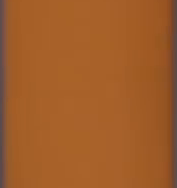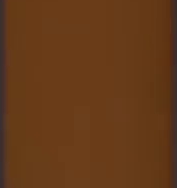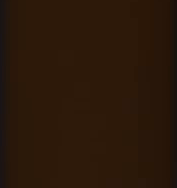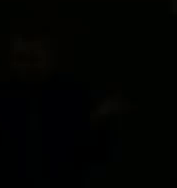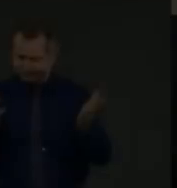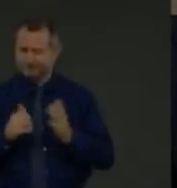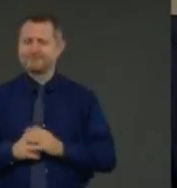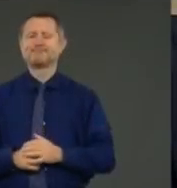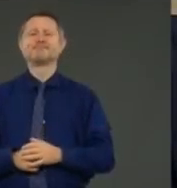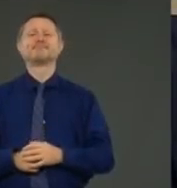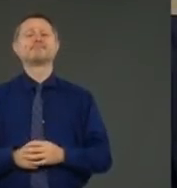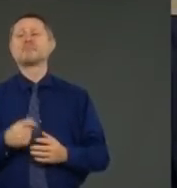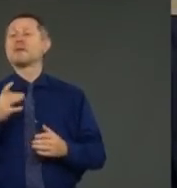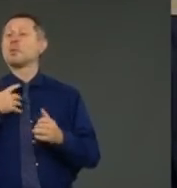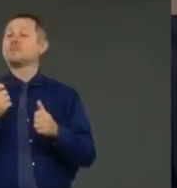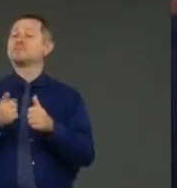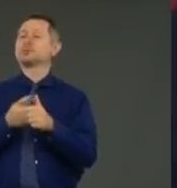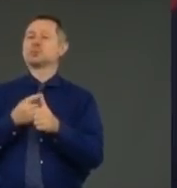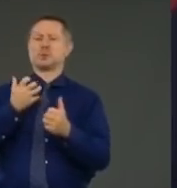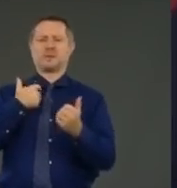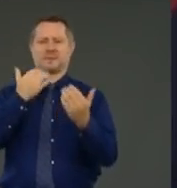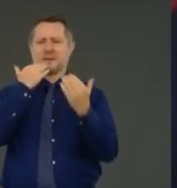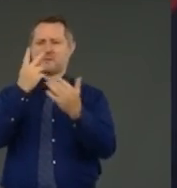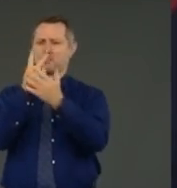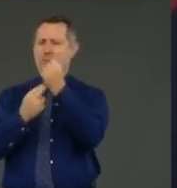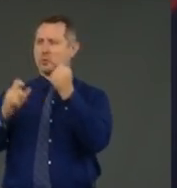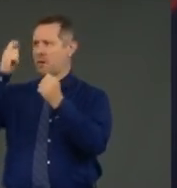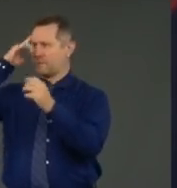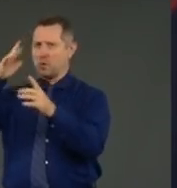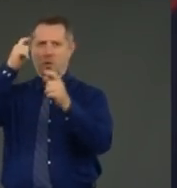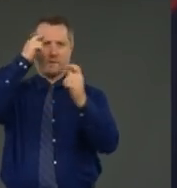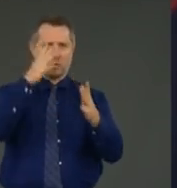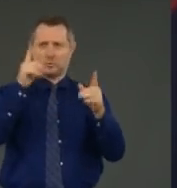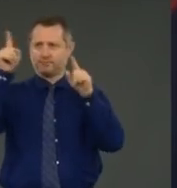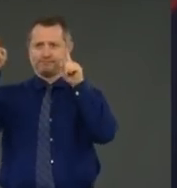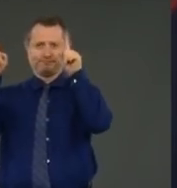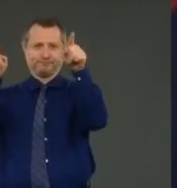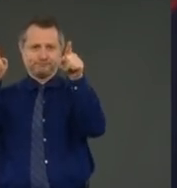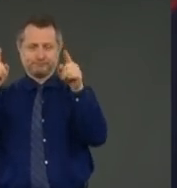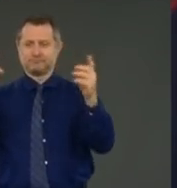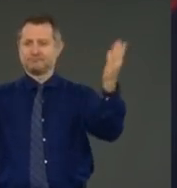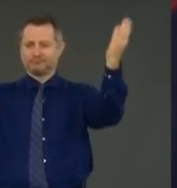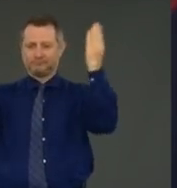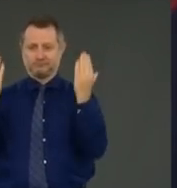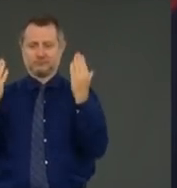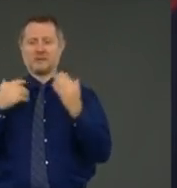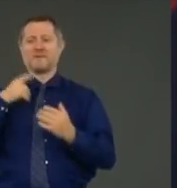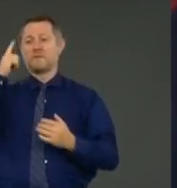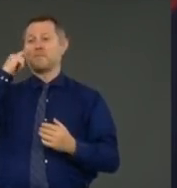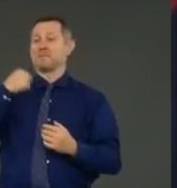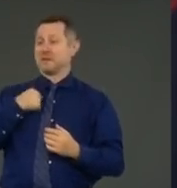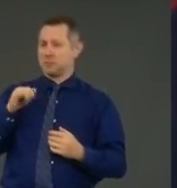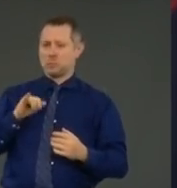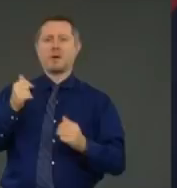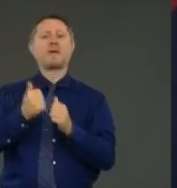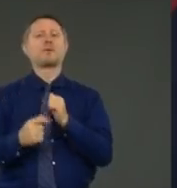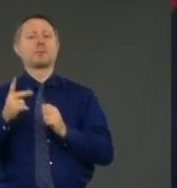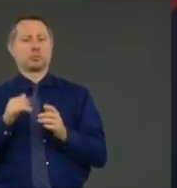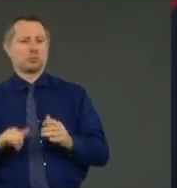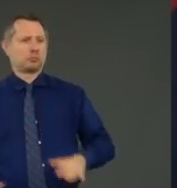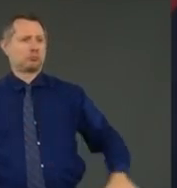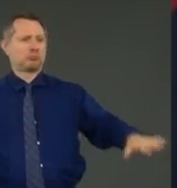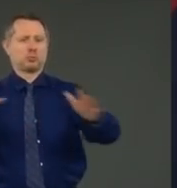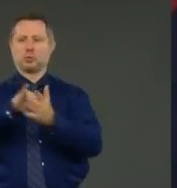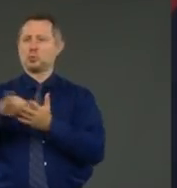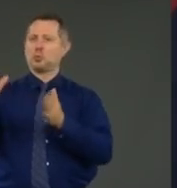now. Personally thank the governors on behalf of myself and behalf of all the people of the state. They've